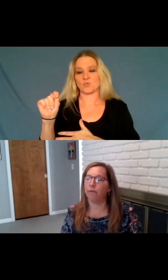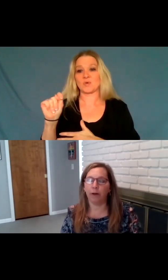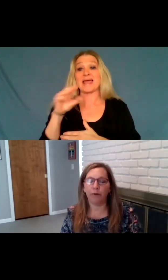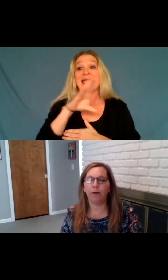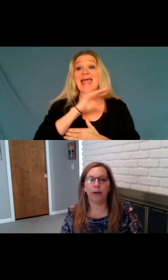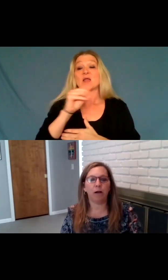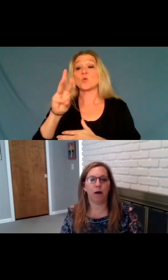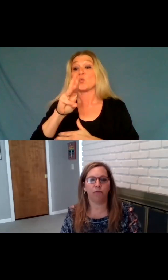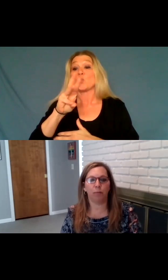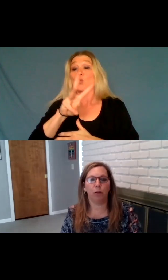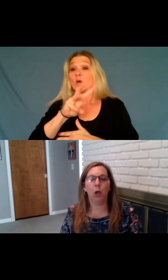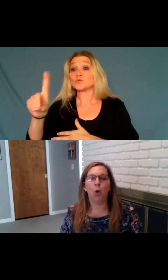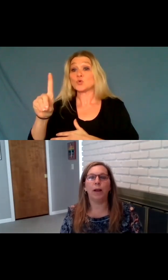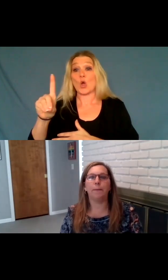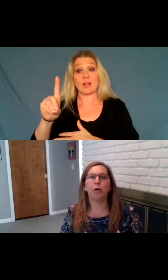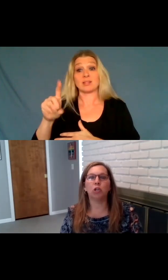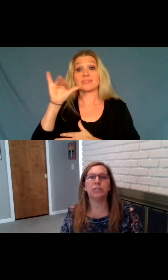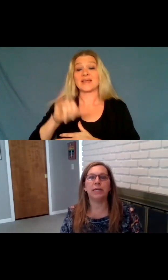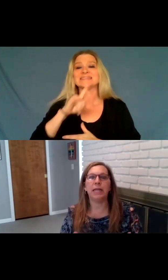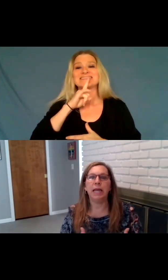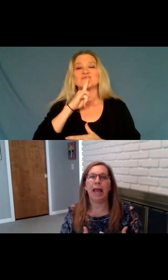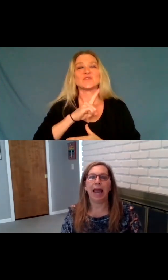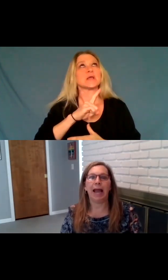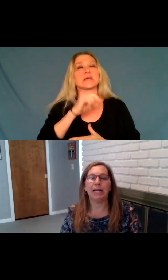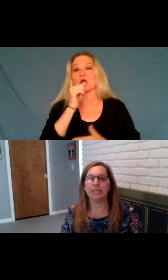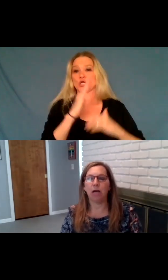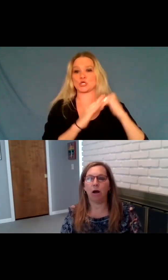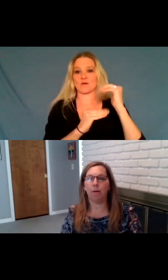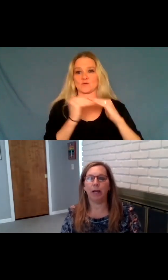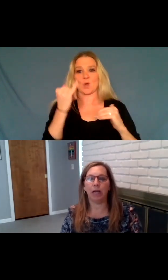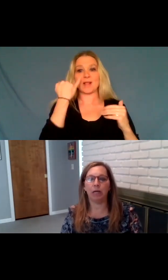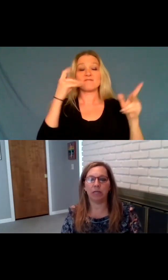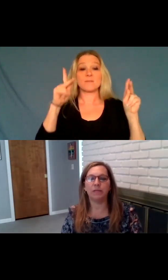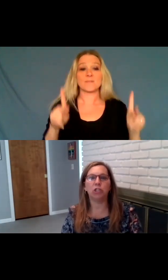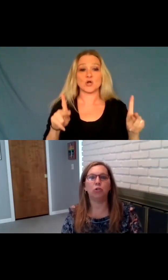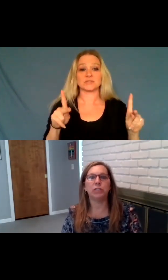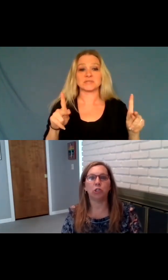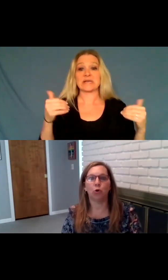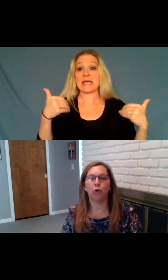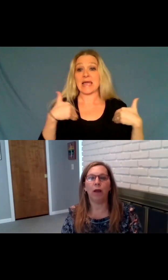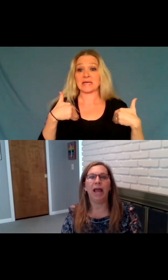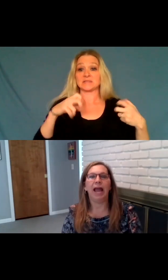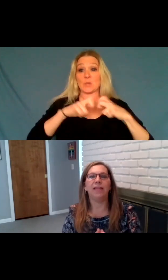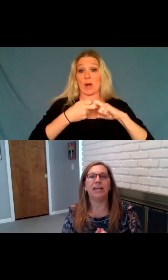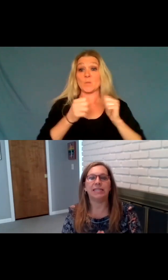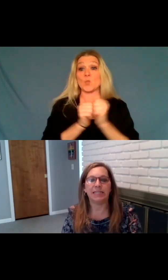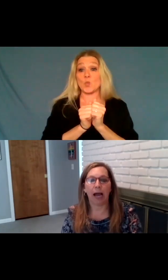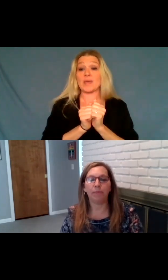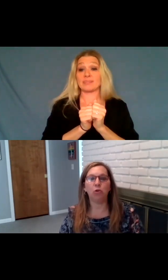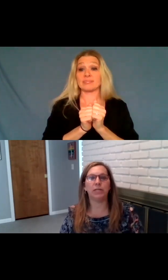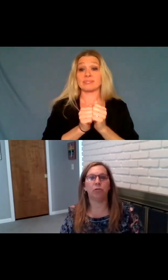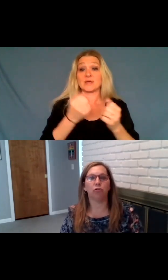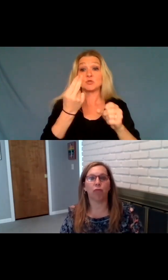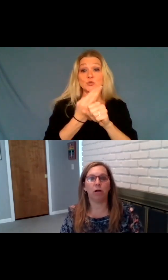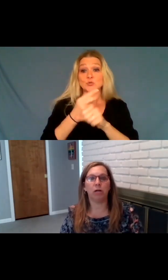symptoms are very, very uncomfortable when a person has a substance use disorder and they